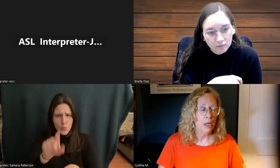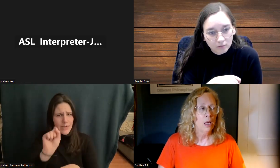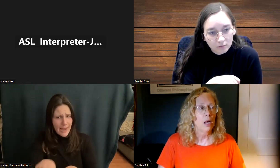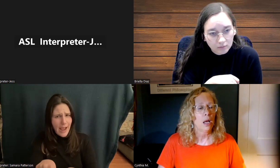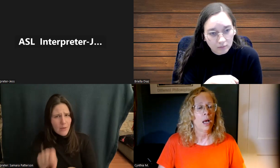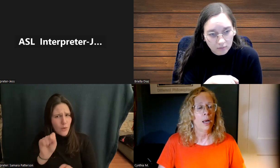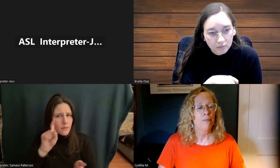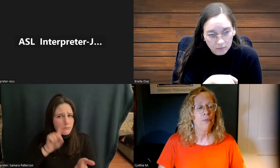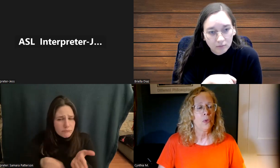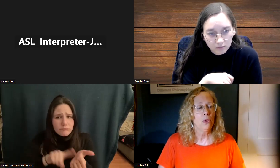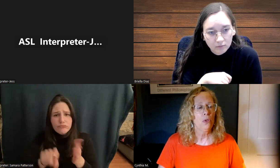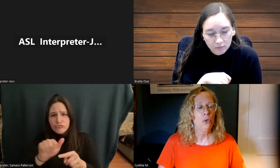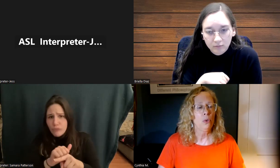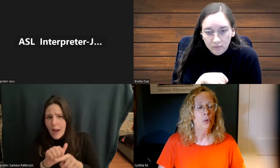that.